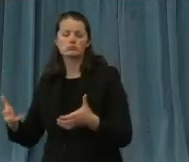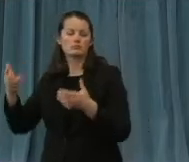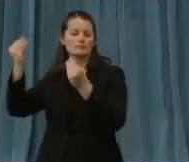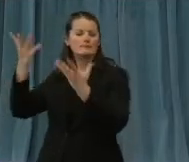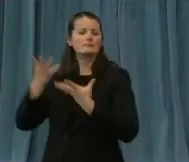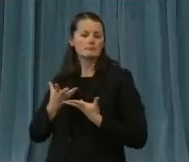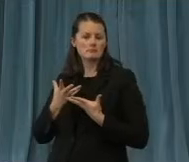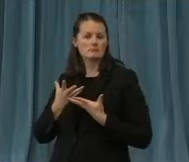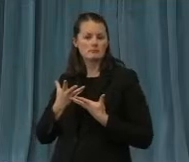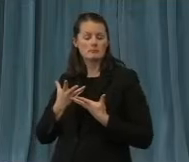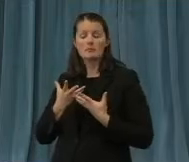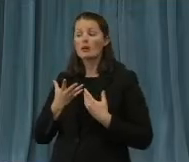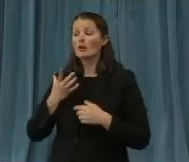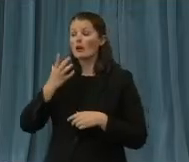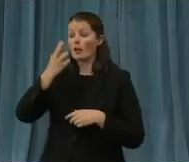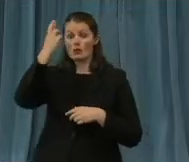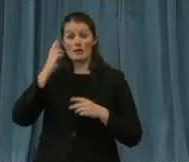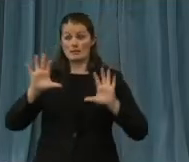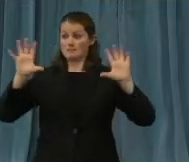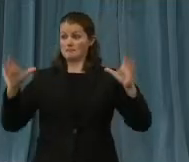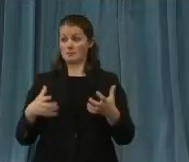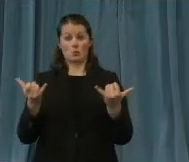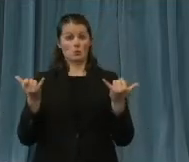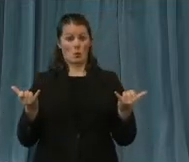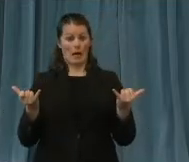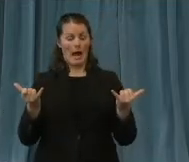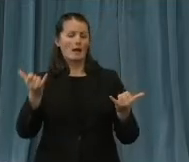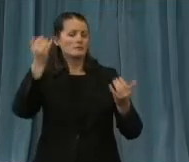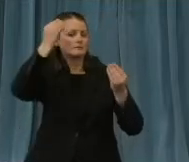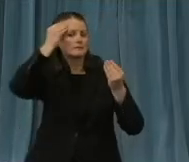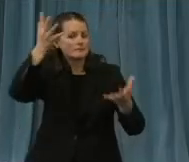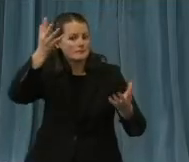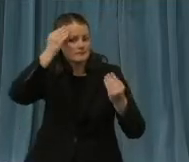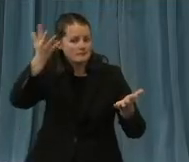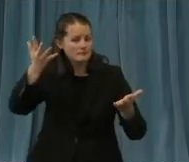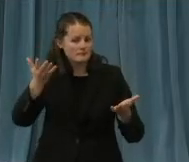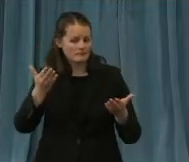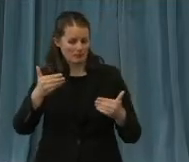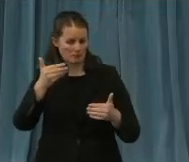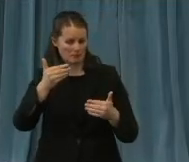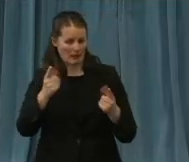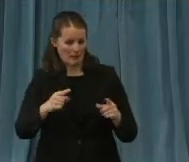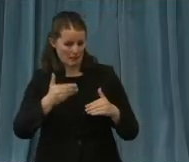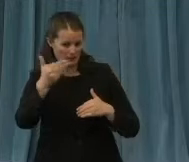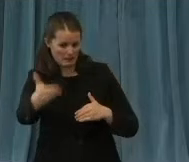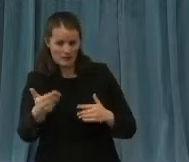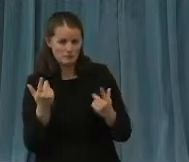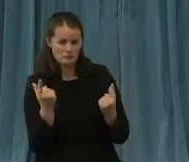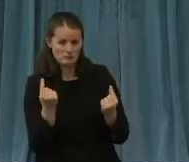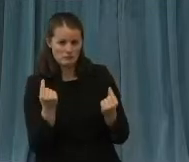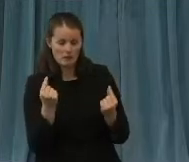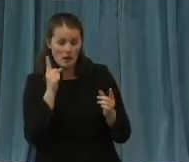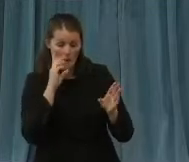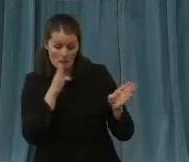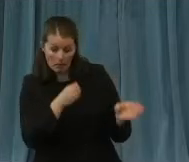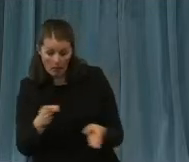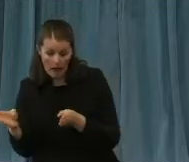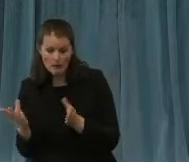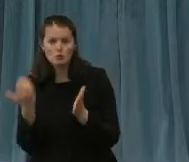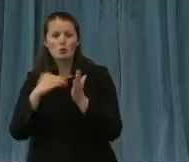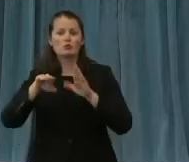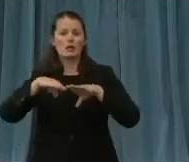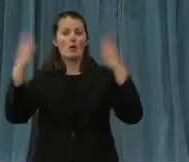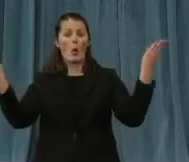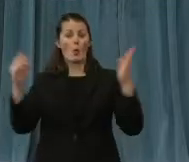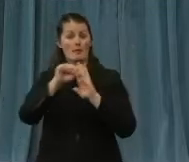today because I want to update Nevadans on a very important topic. That is our planning framework to reopen the state and move